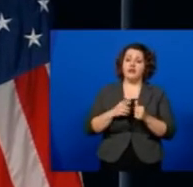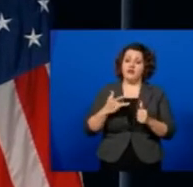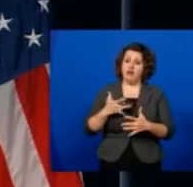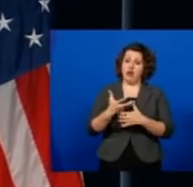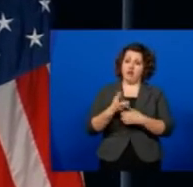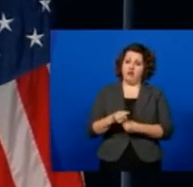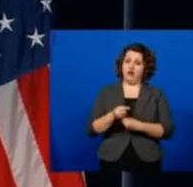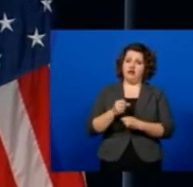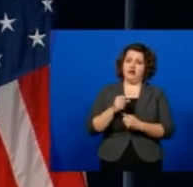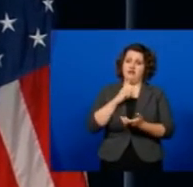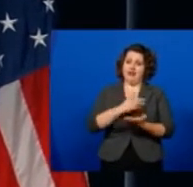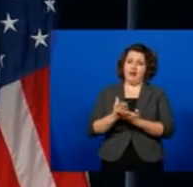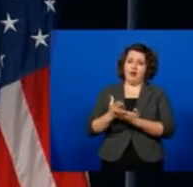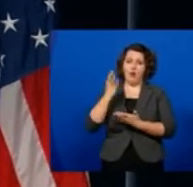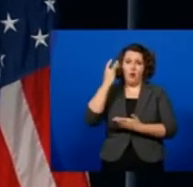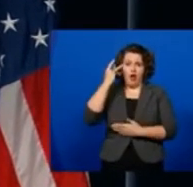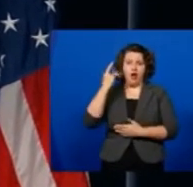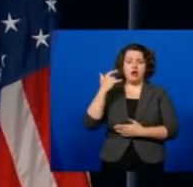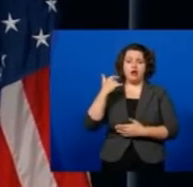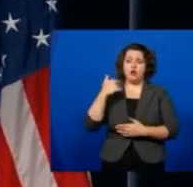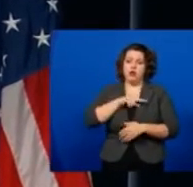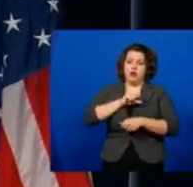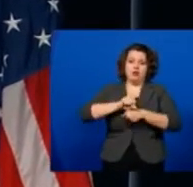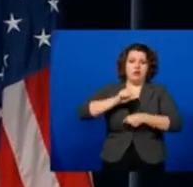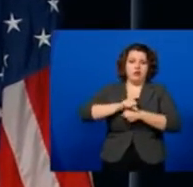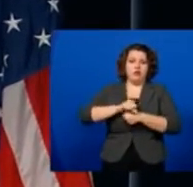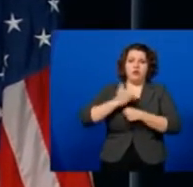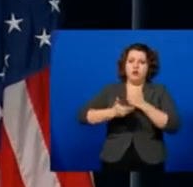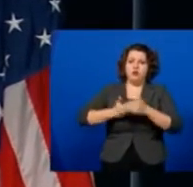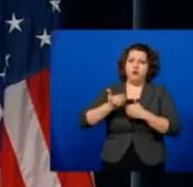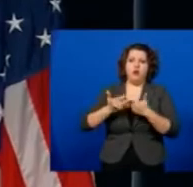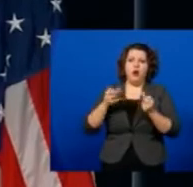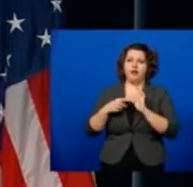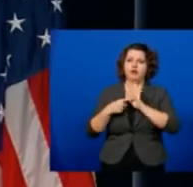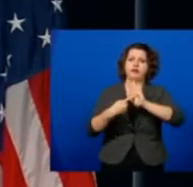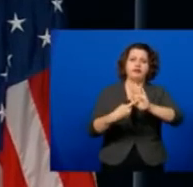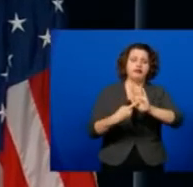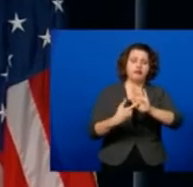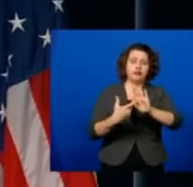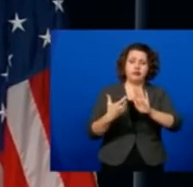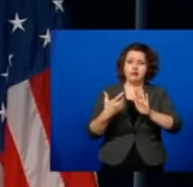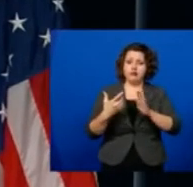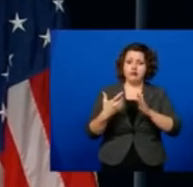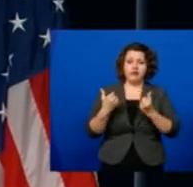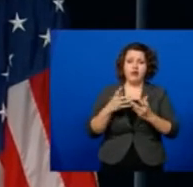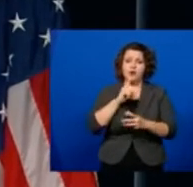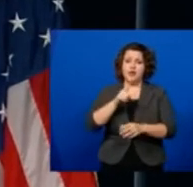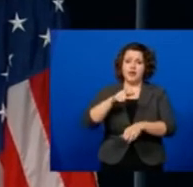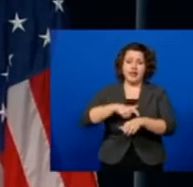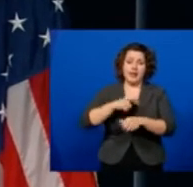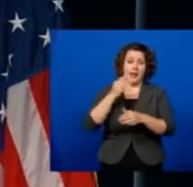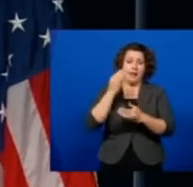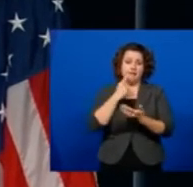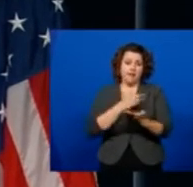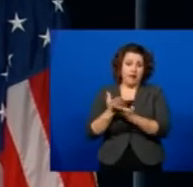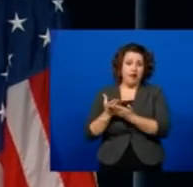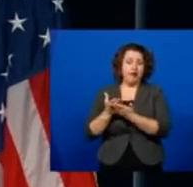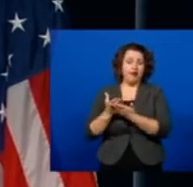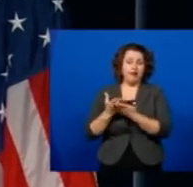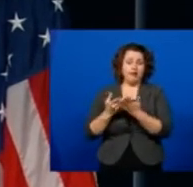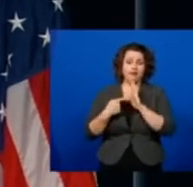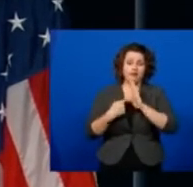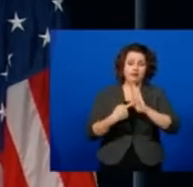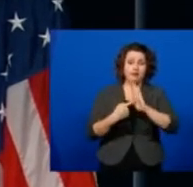in the data is we have worked very hard to provide transparency, to provide real-time data, and